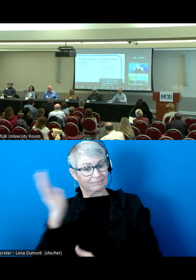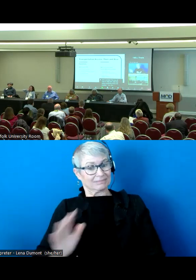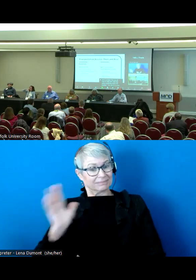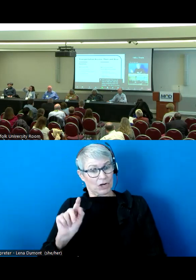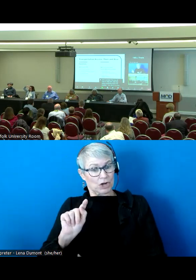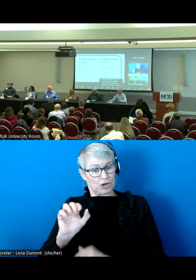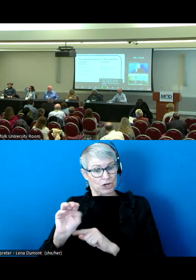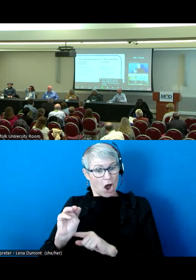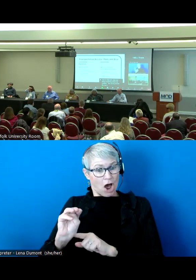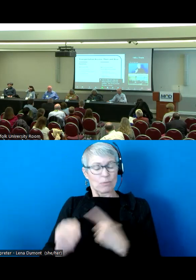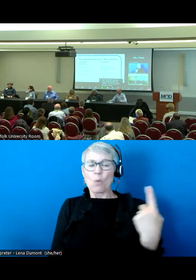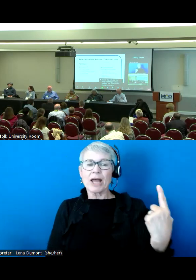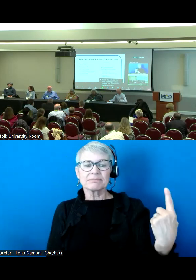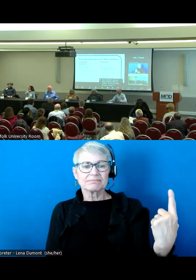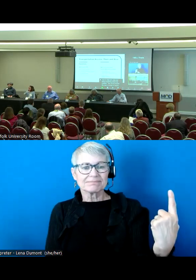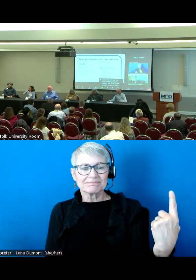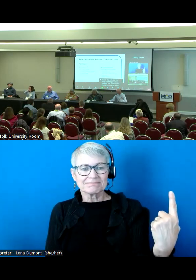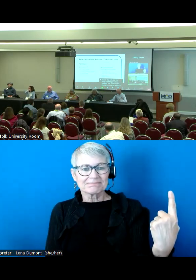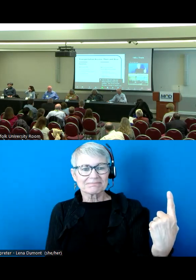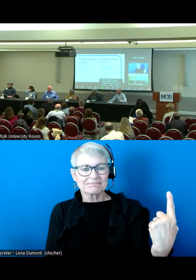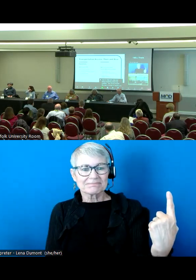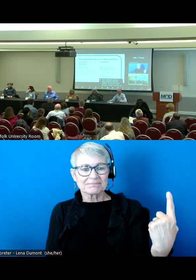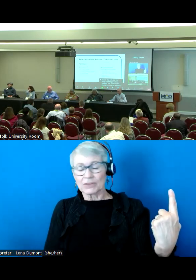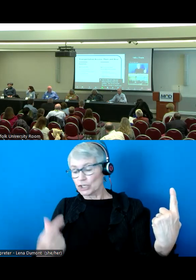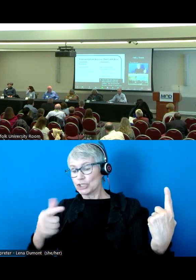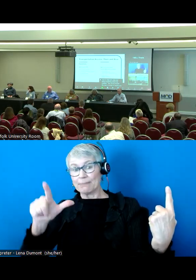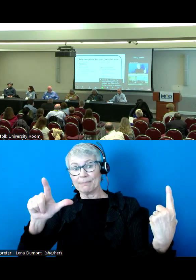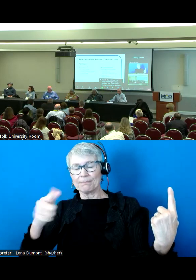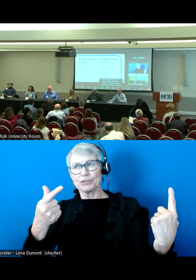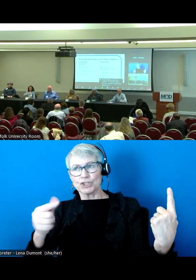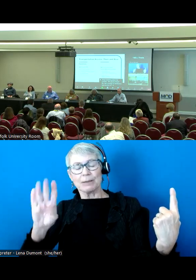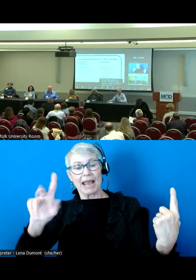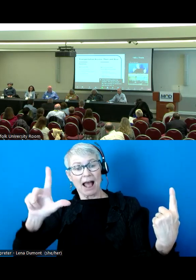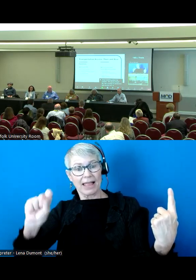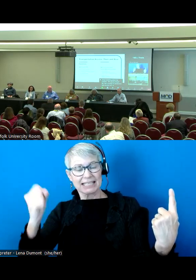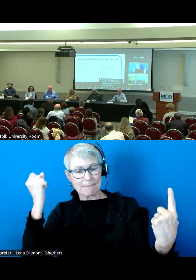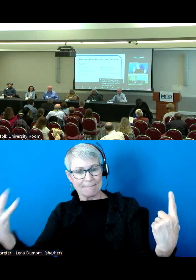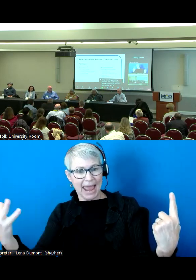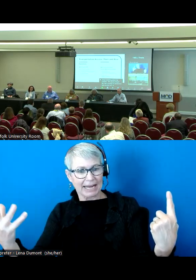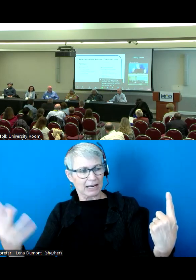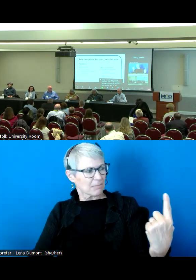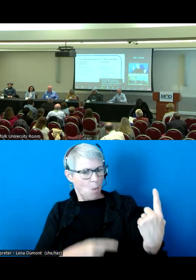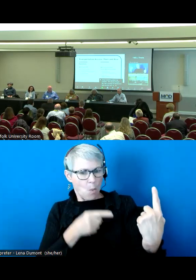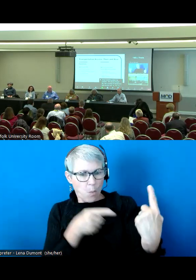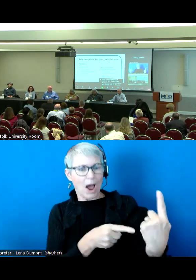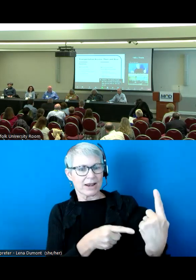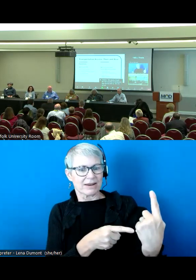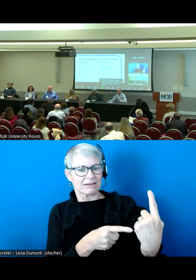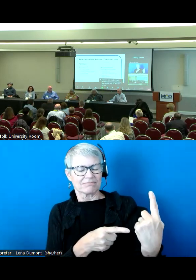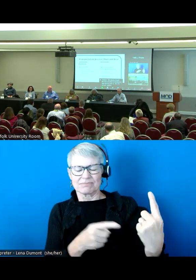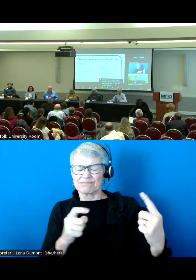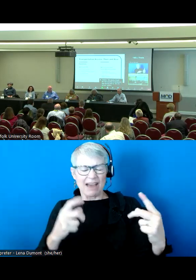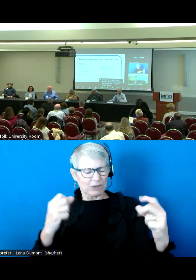people plus legal services with us. But you can put together whatever you need